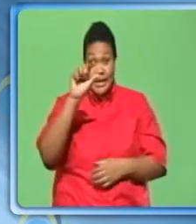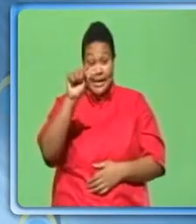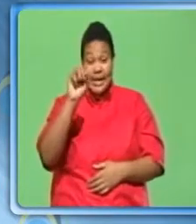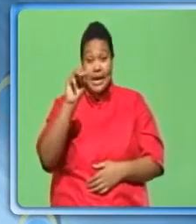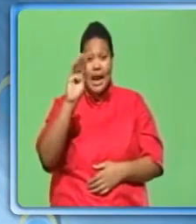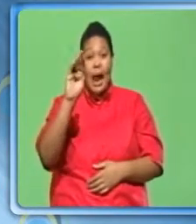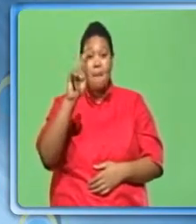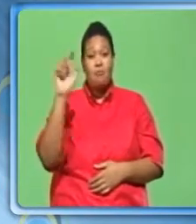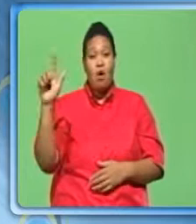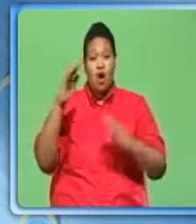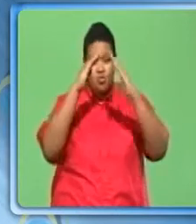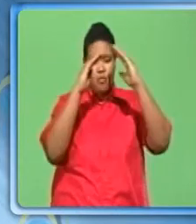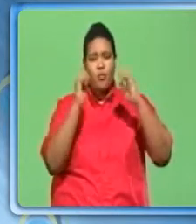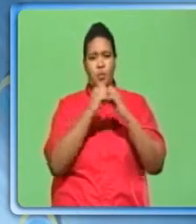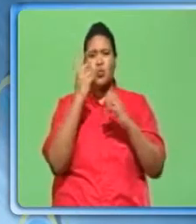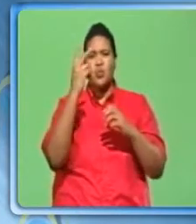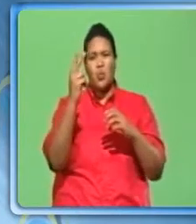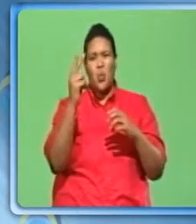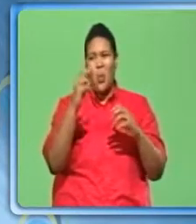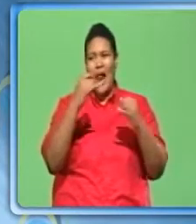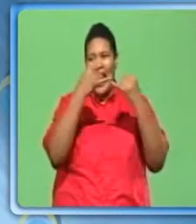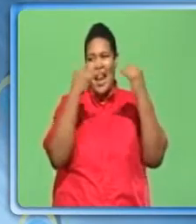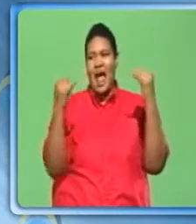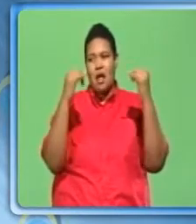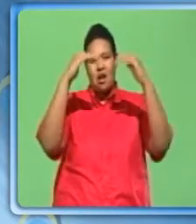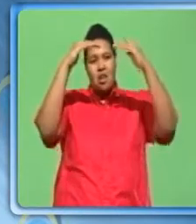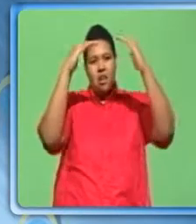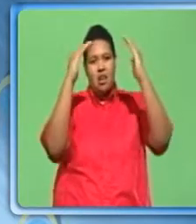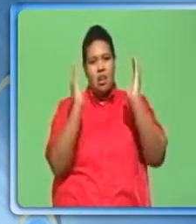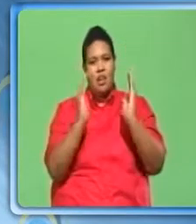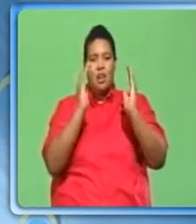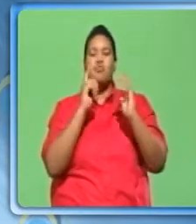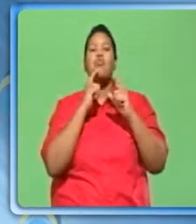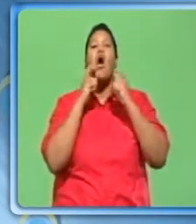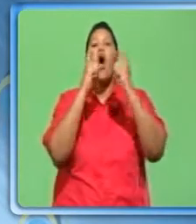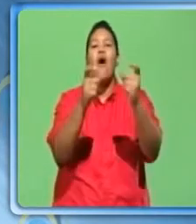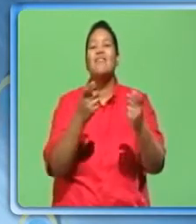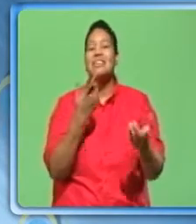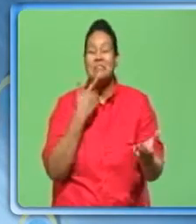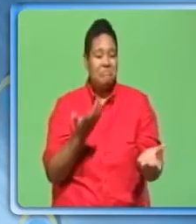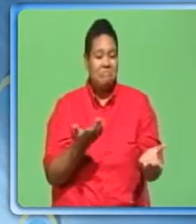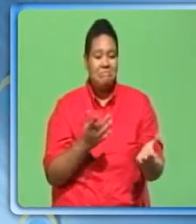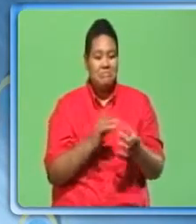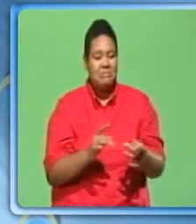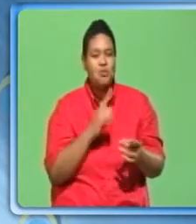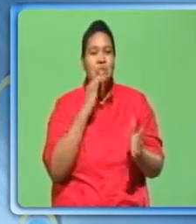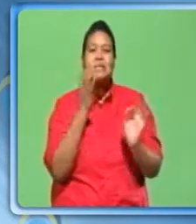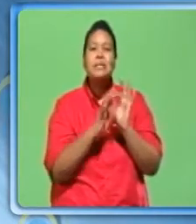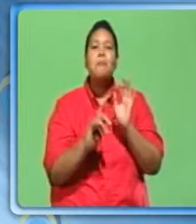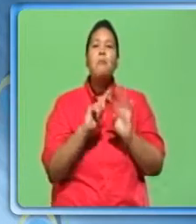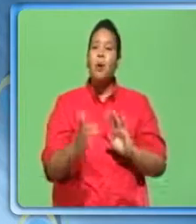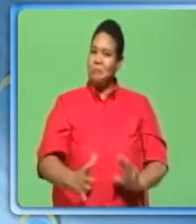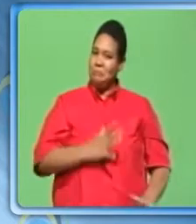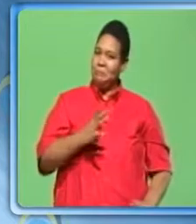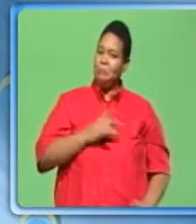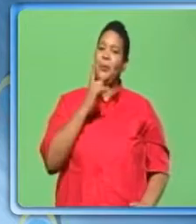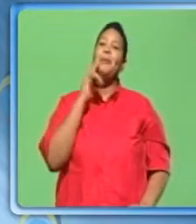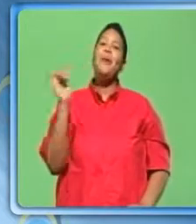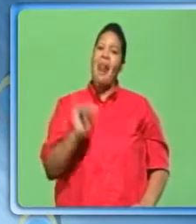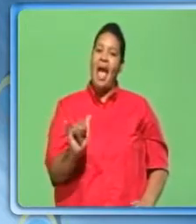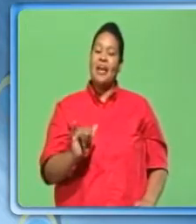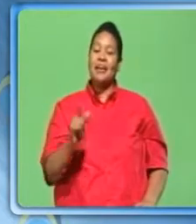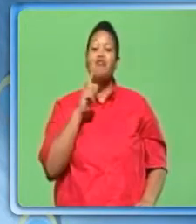with its two crooked lines offers a statement that is simple but elegant. The limited